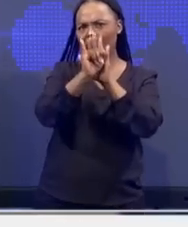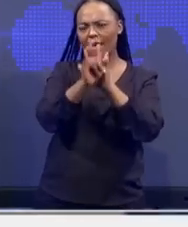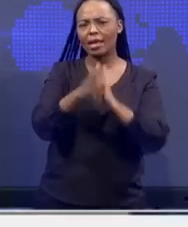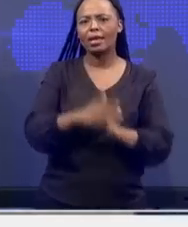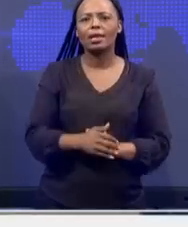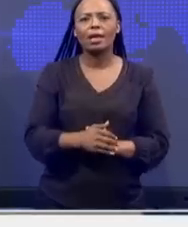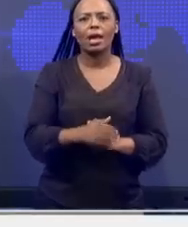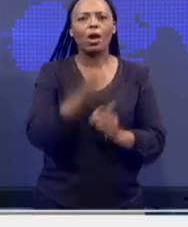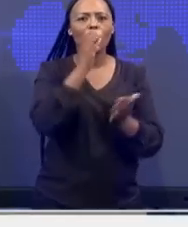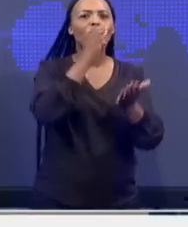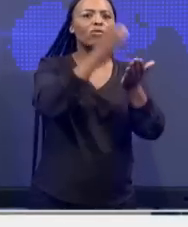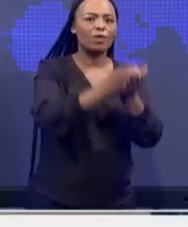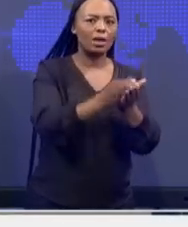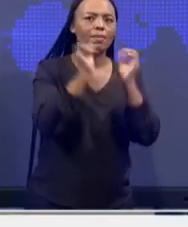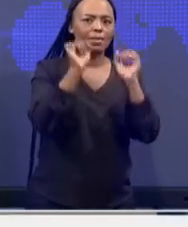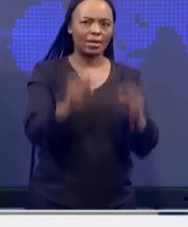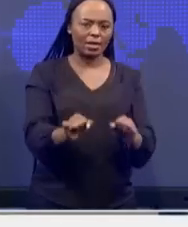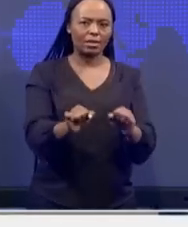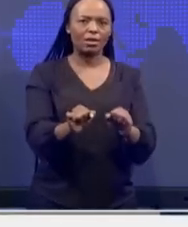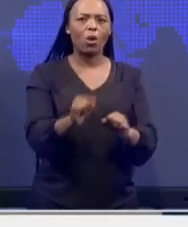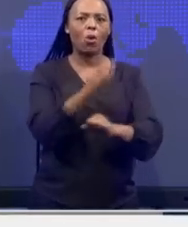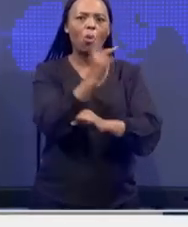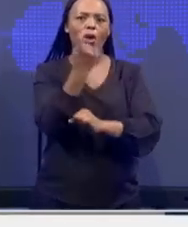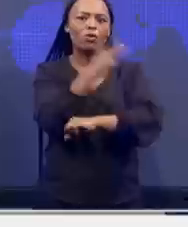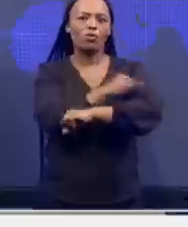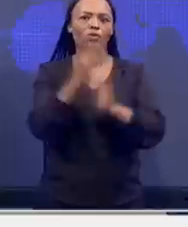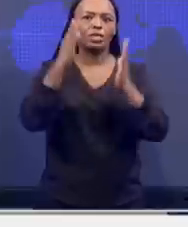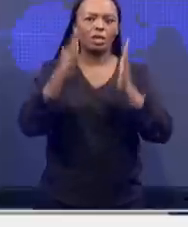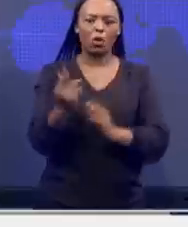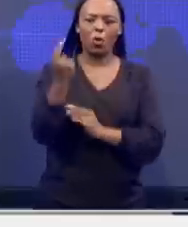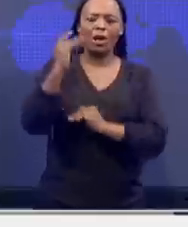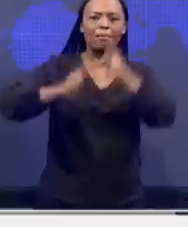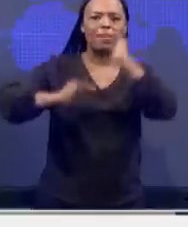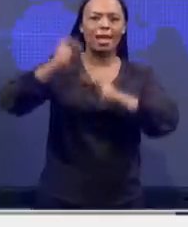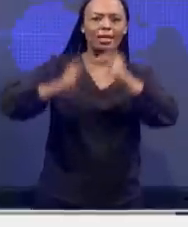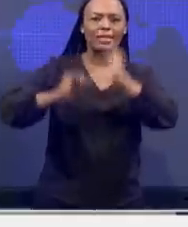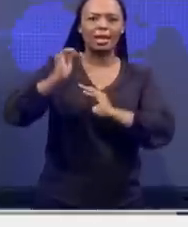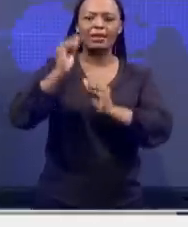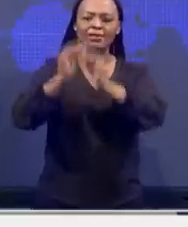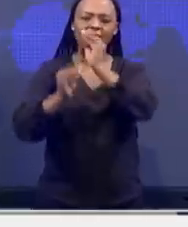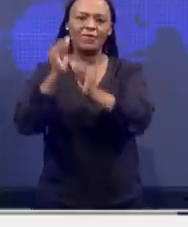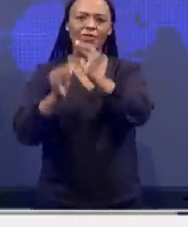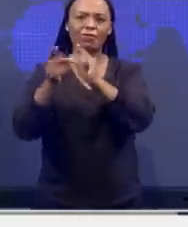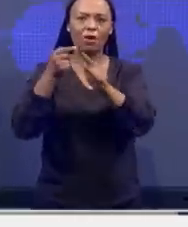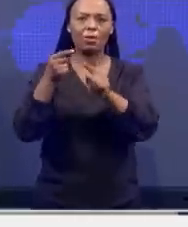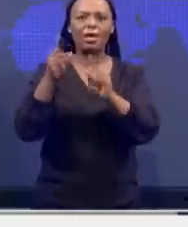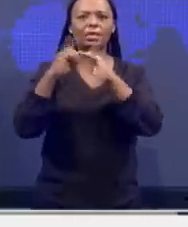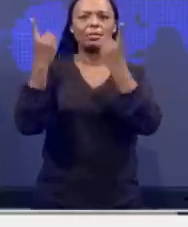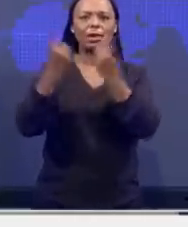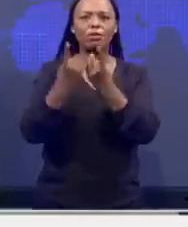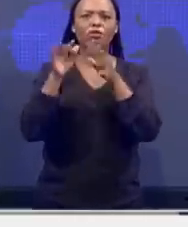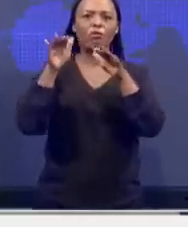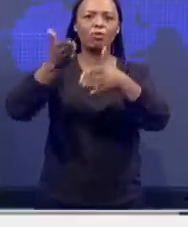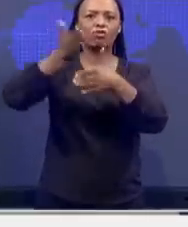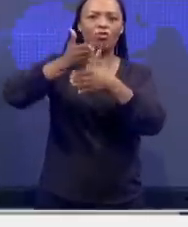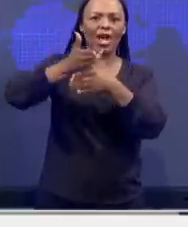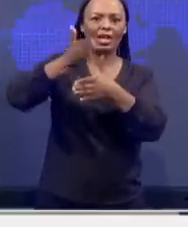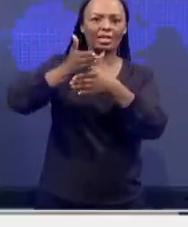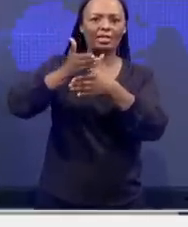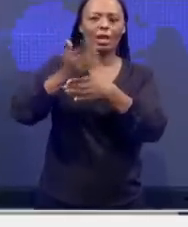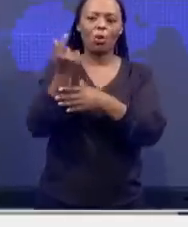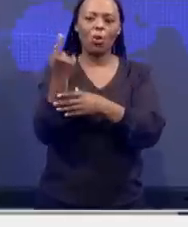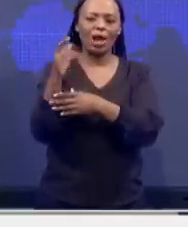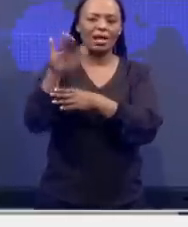that the official residence of the Premier, one of the buildings which was under renovation by the Department of Public Works,